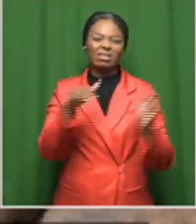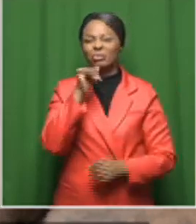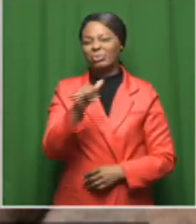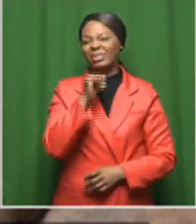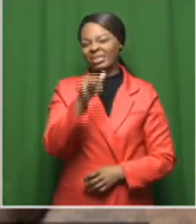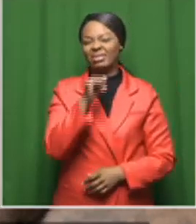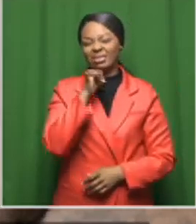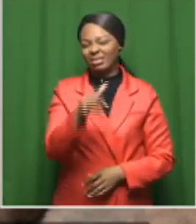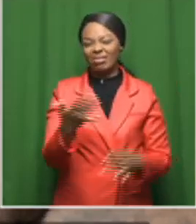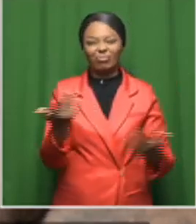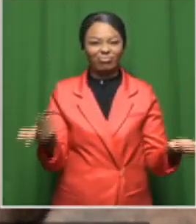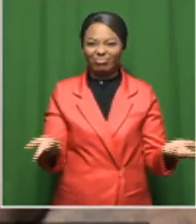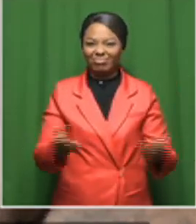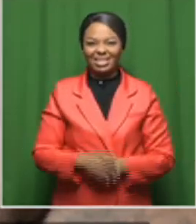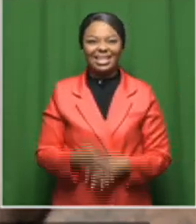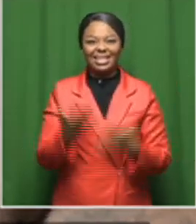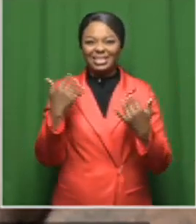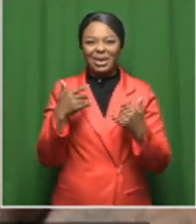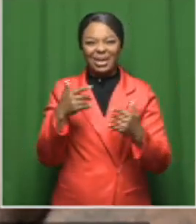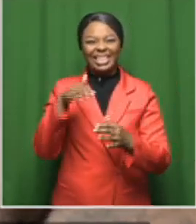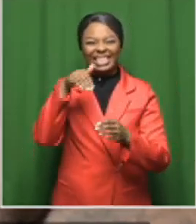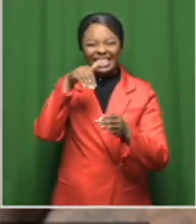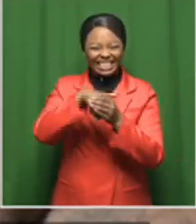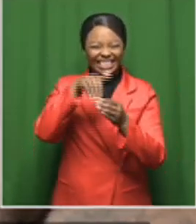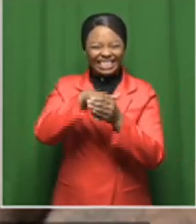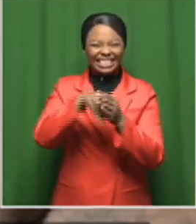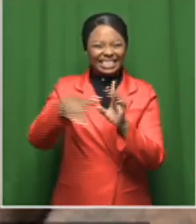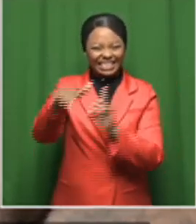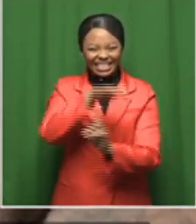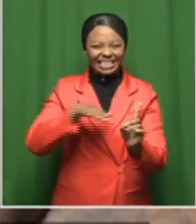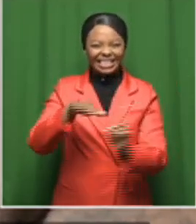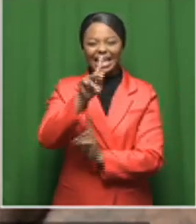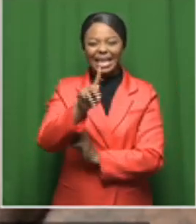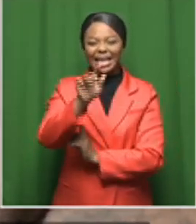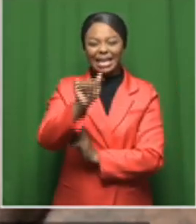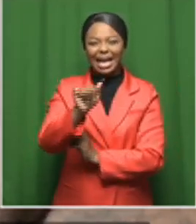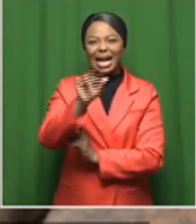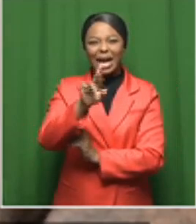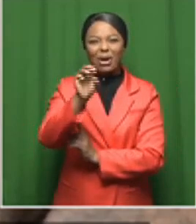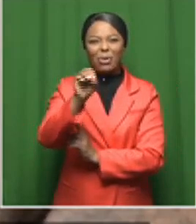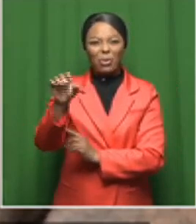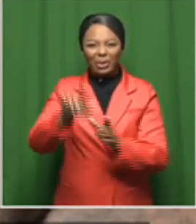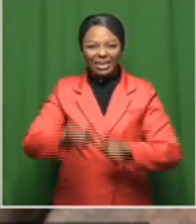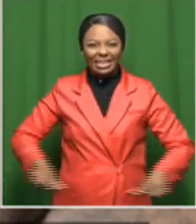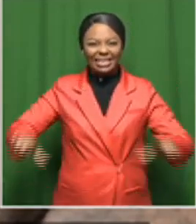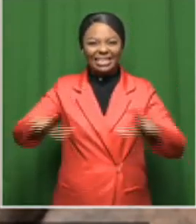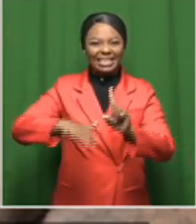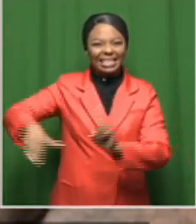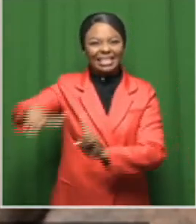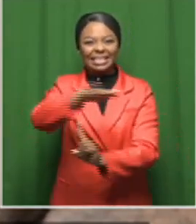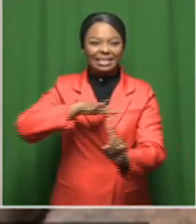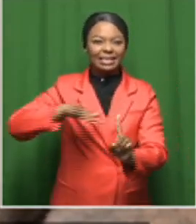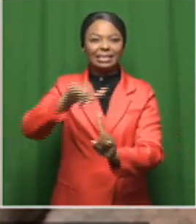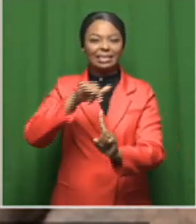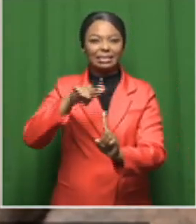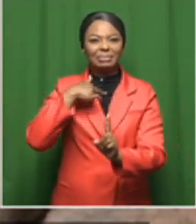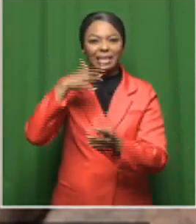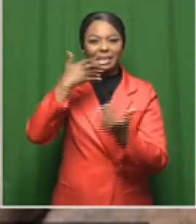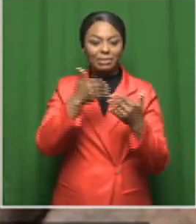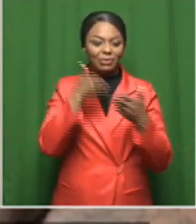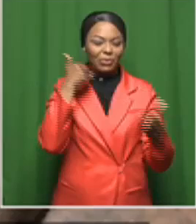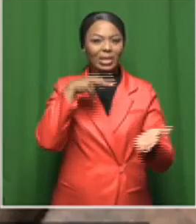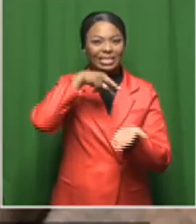the heart of the Karoo, and it really doesn't matter. This is just absolute magnificence. We were standing inside the venue,